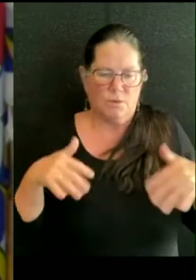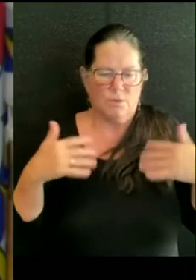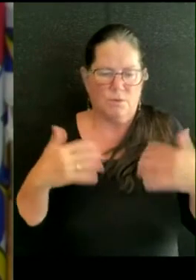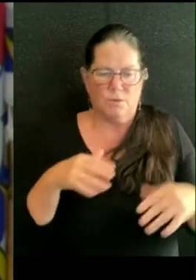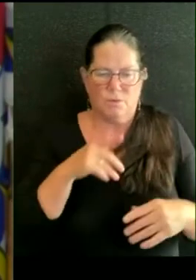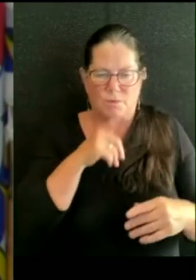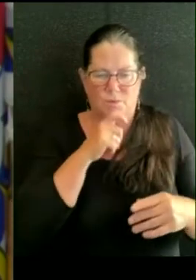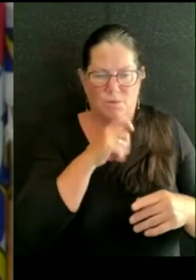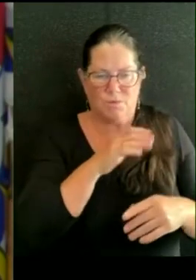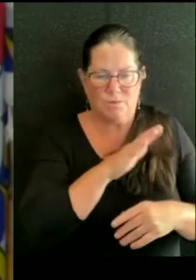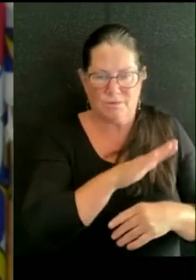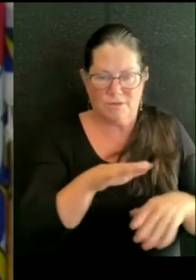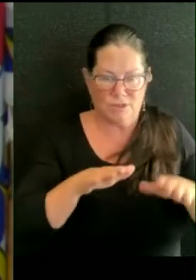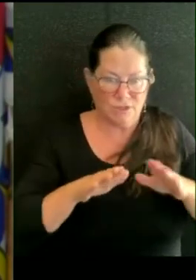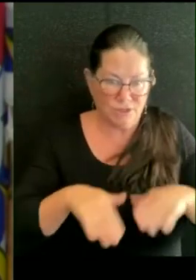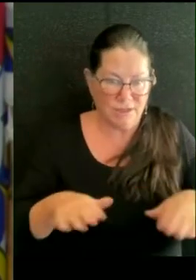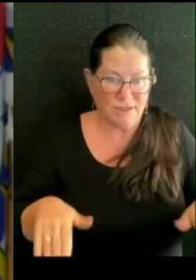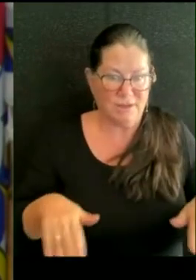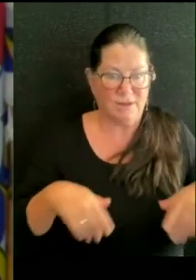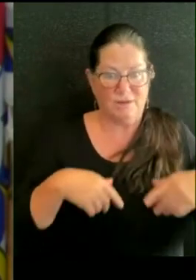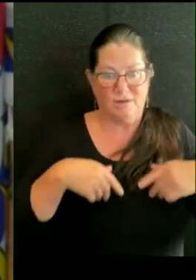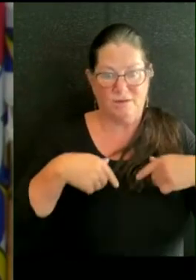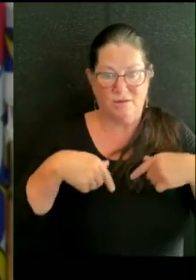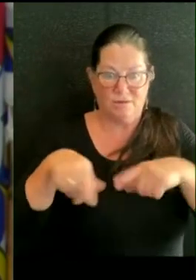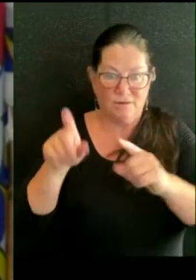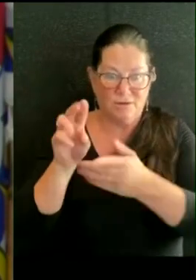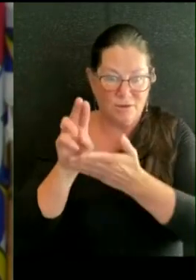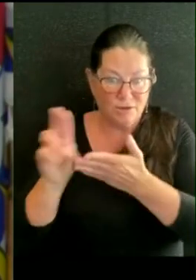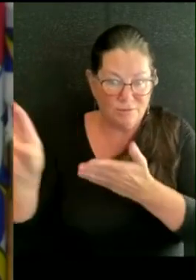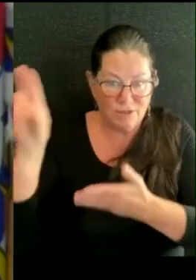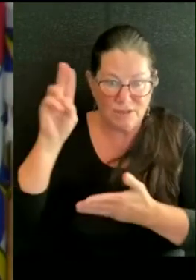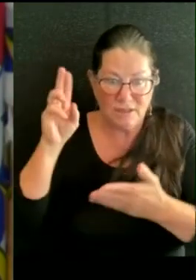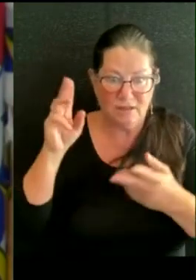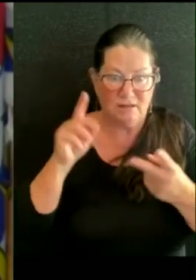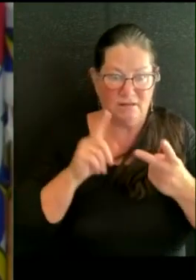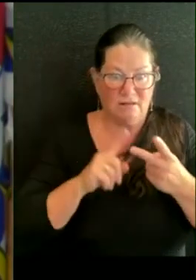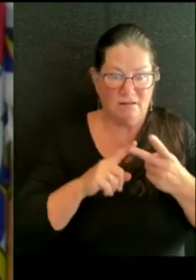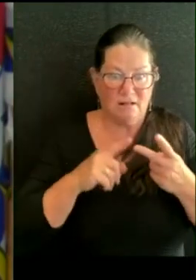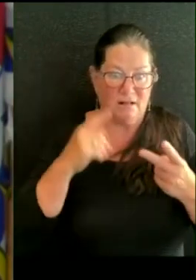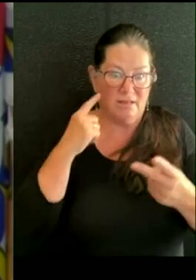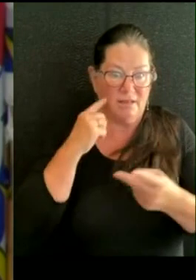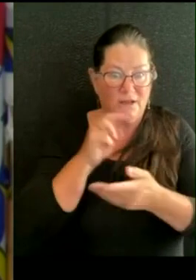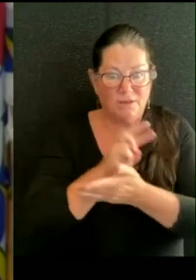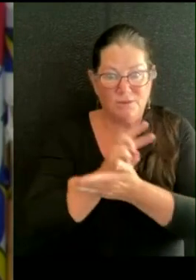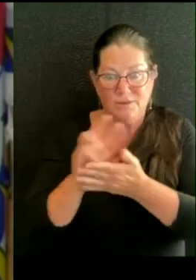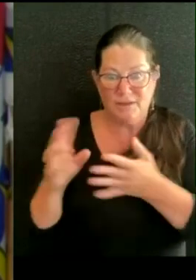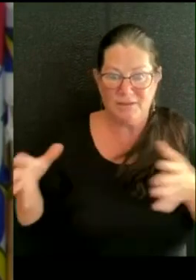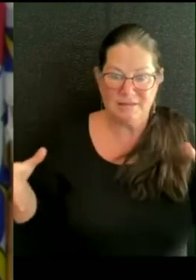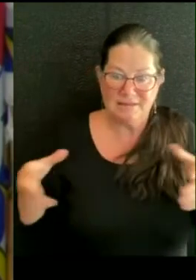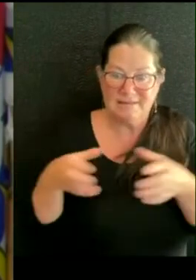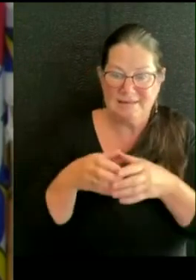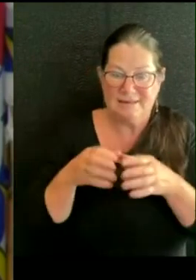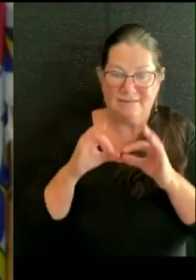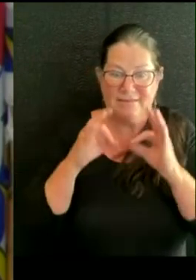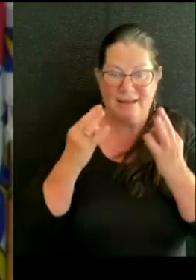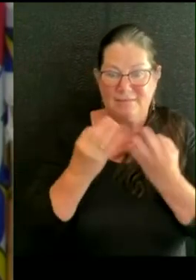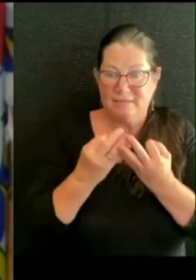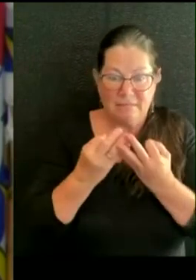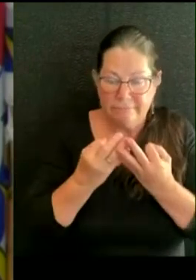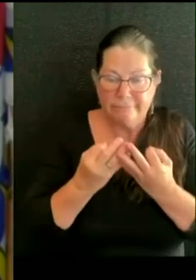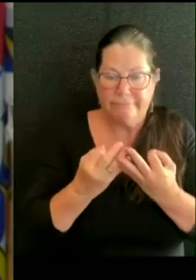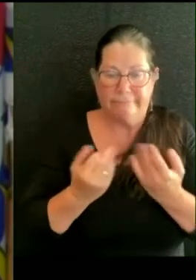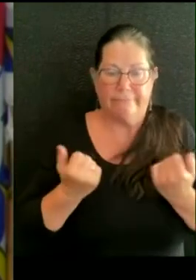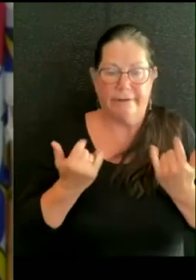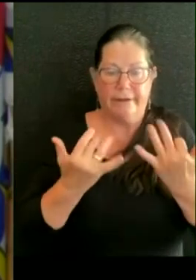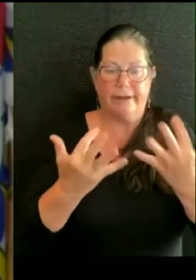getting ready to go away to university. And everyone thought they had two more weeks together before that major change. And I know that it's